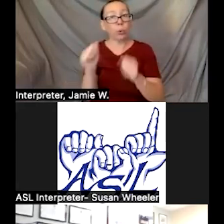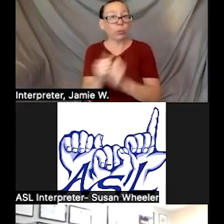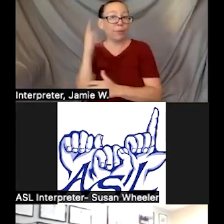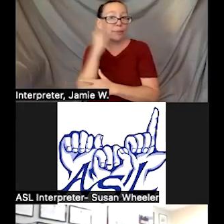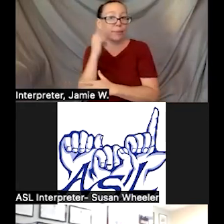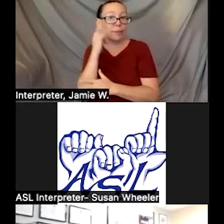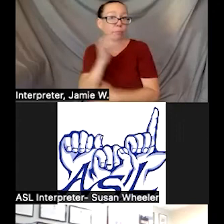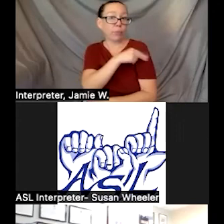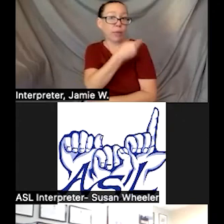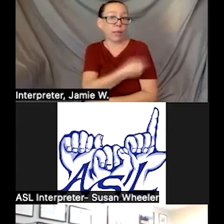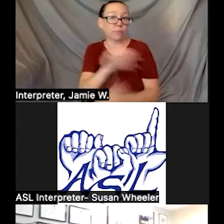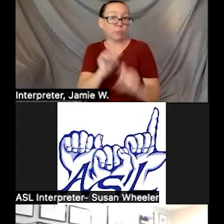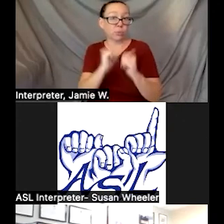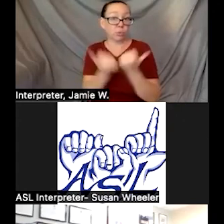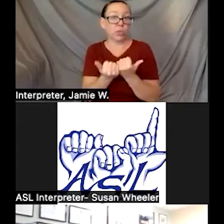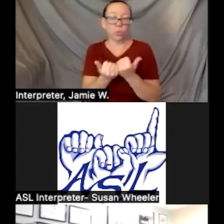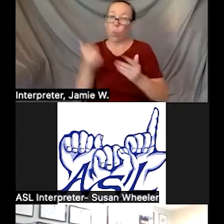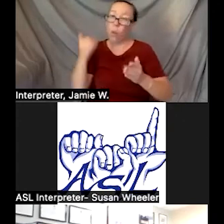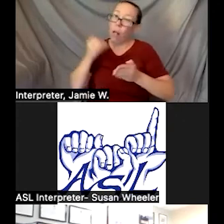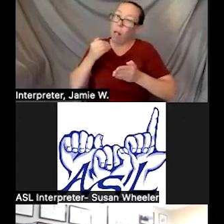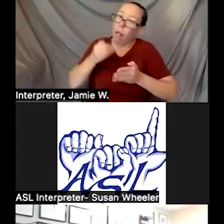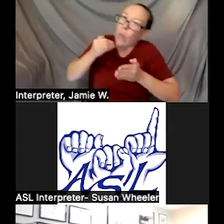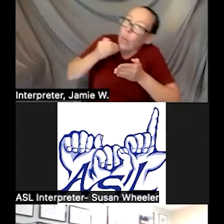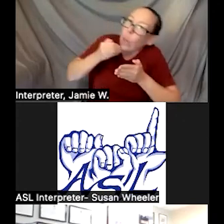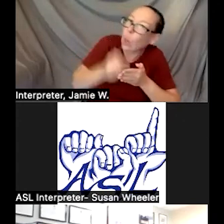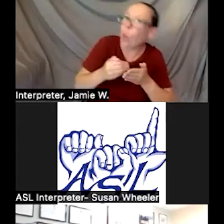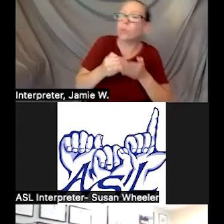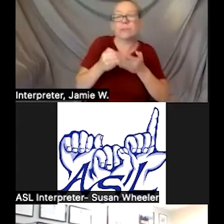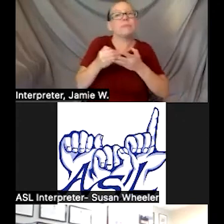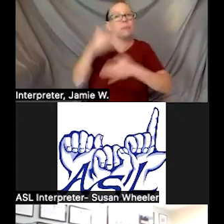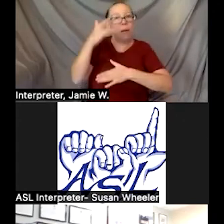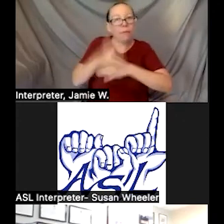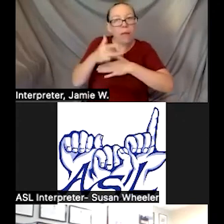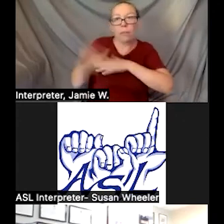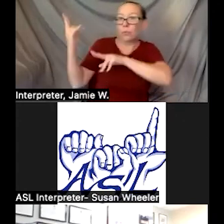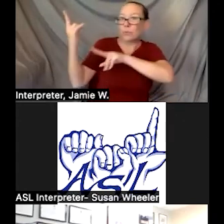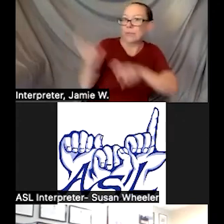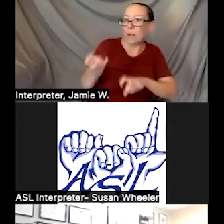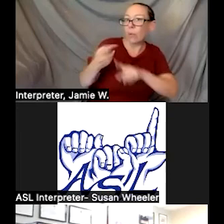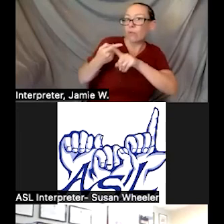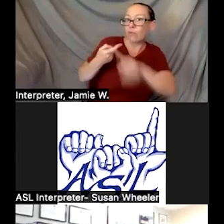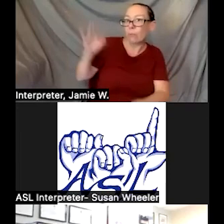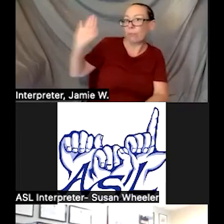close to being able to make this available where you'll be able to go on their website and download it. What